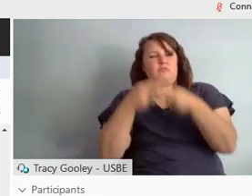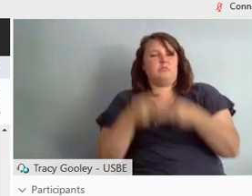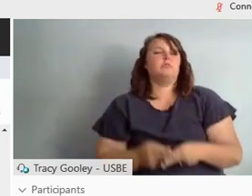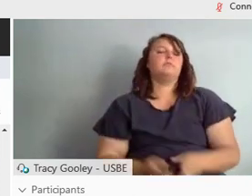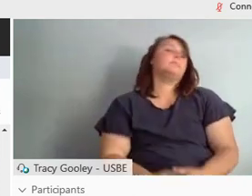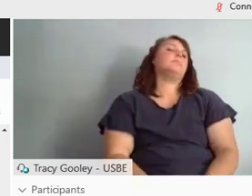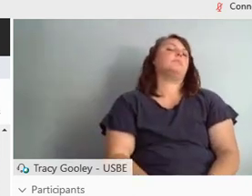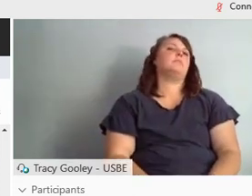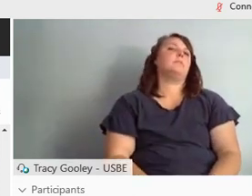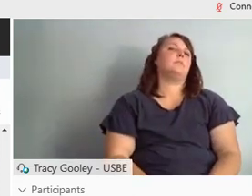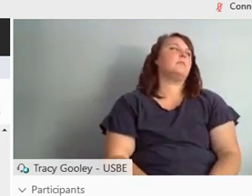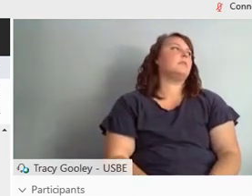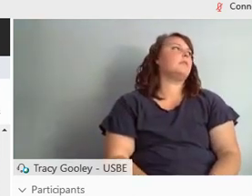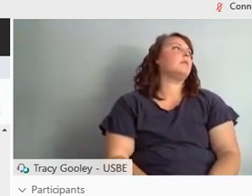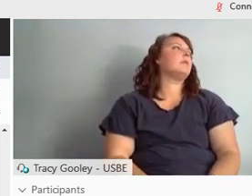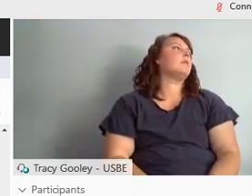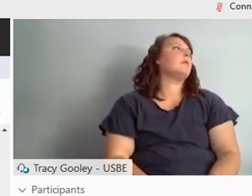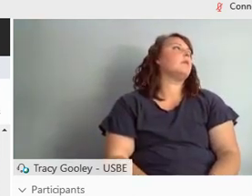rosters.